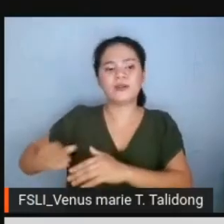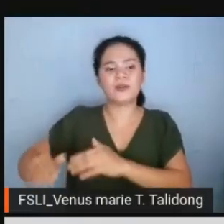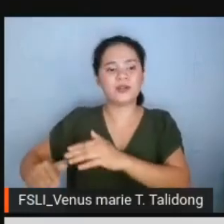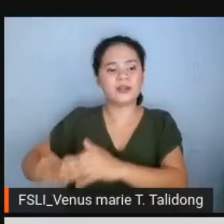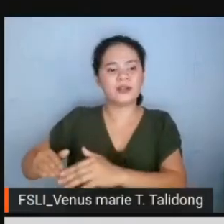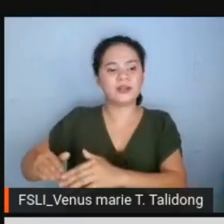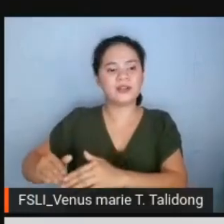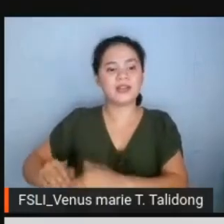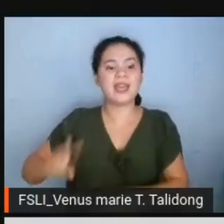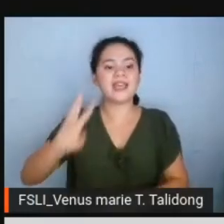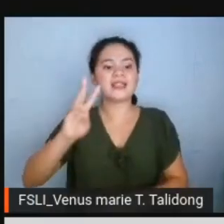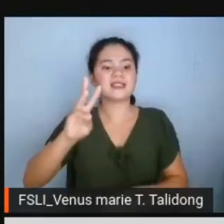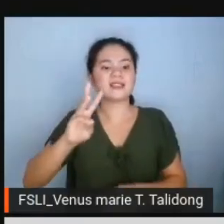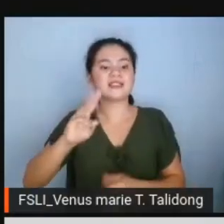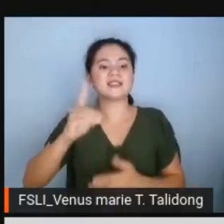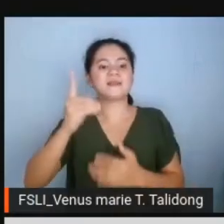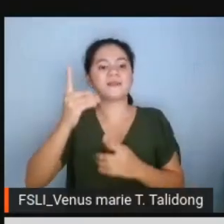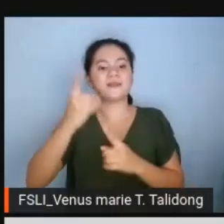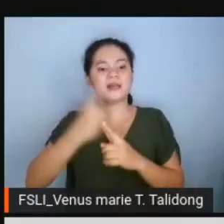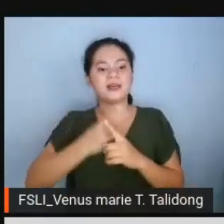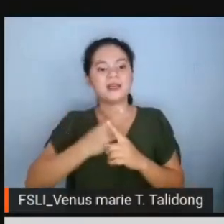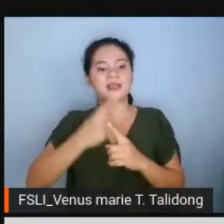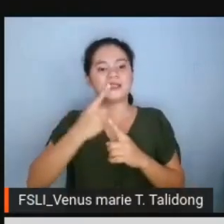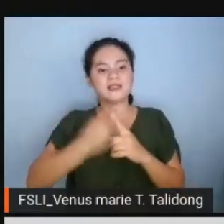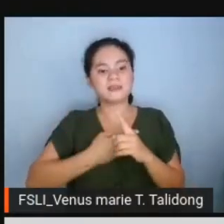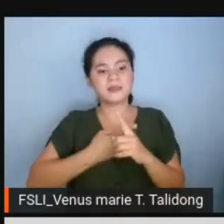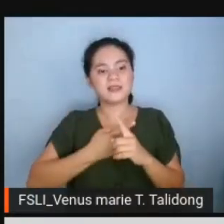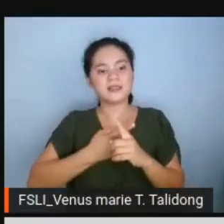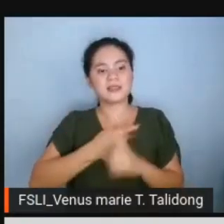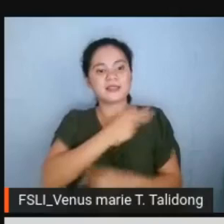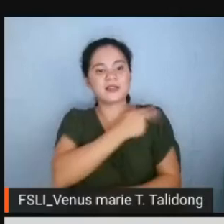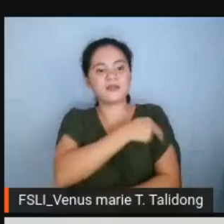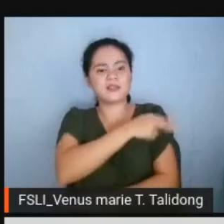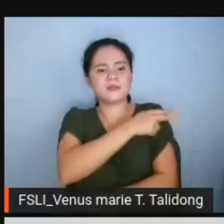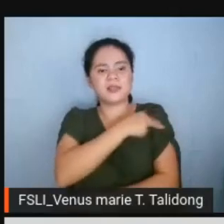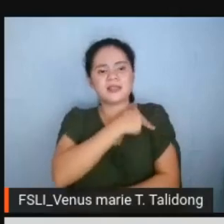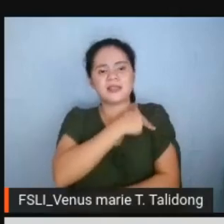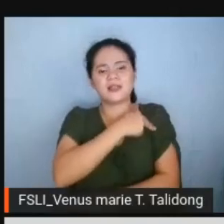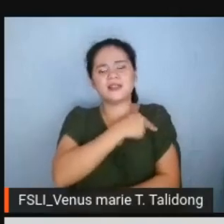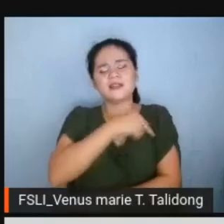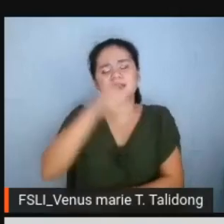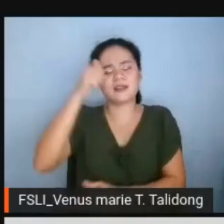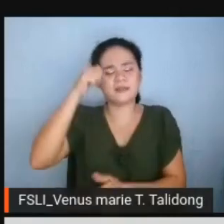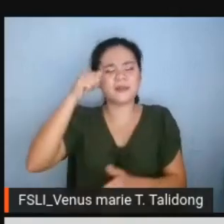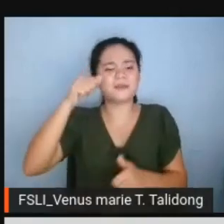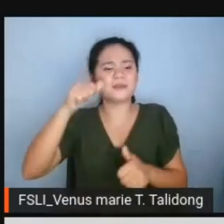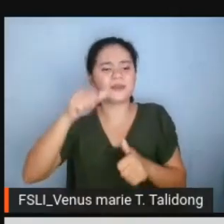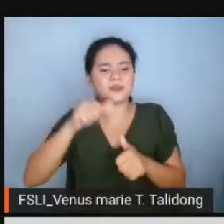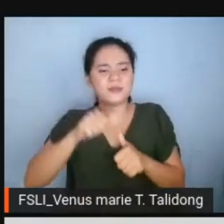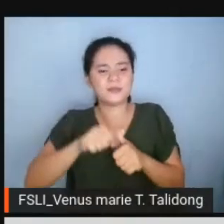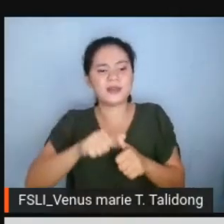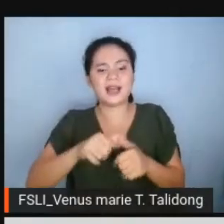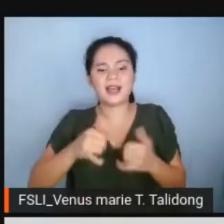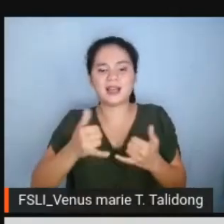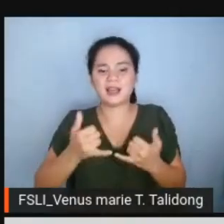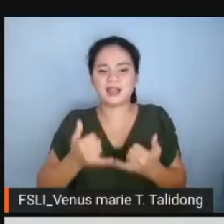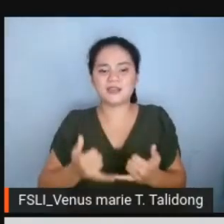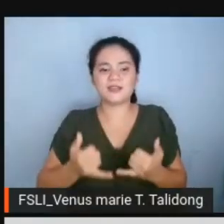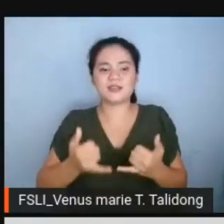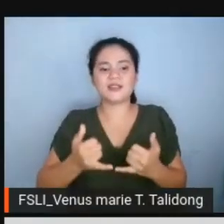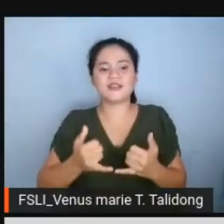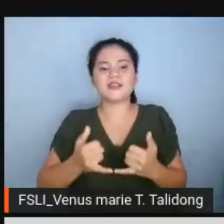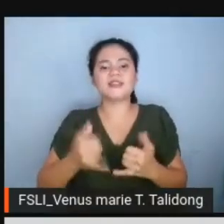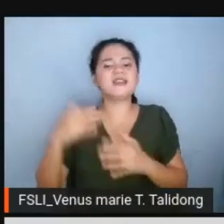6 months kami sa hospital noon. I can still vividly remember, no? And then with that 6 months,